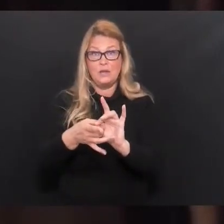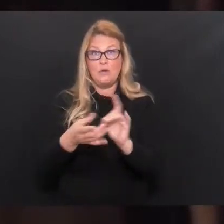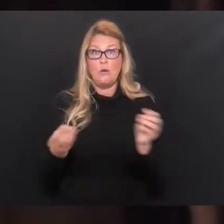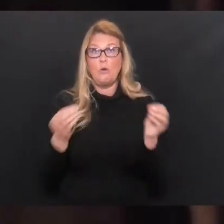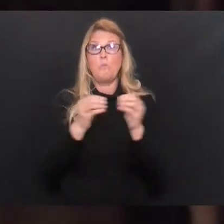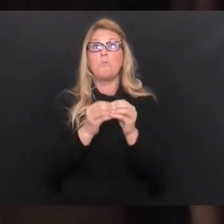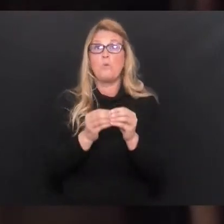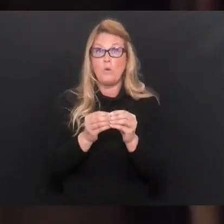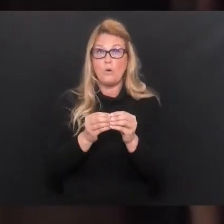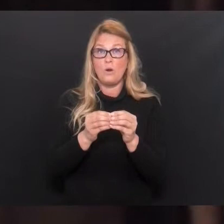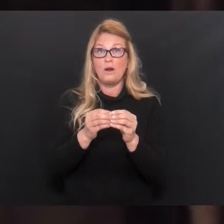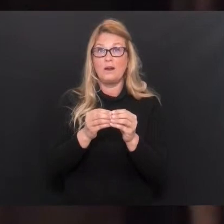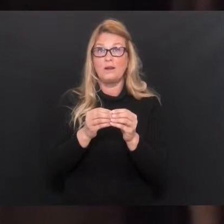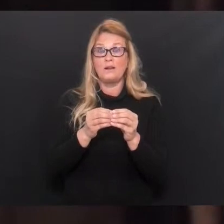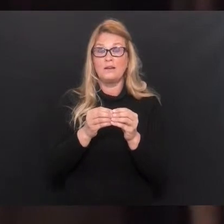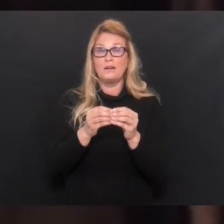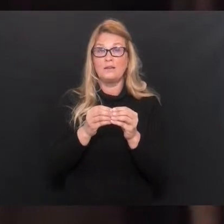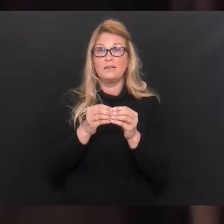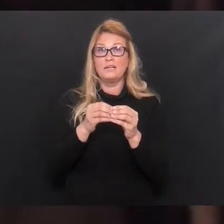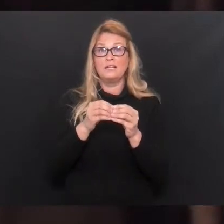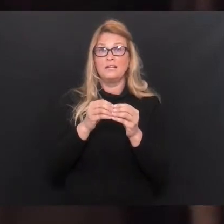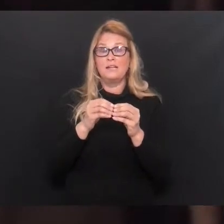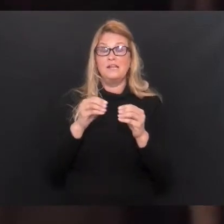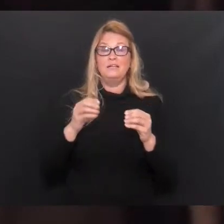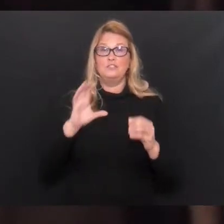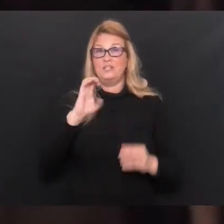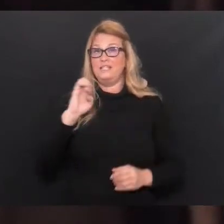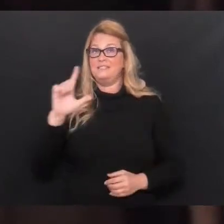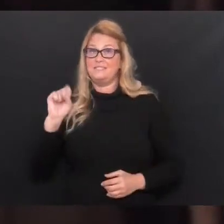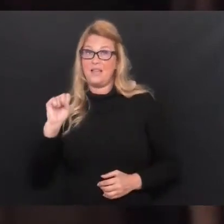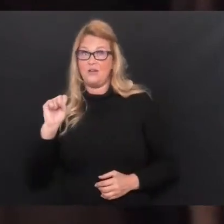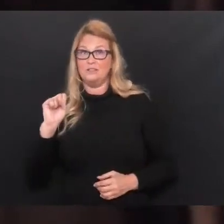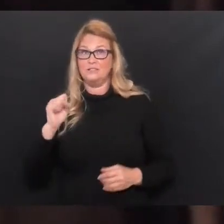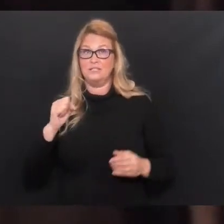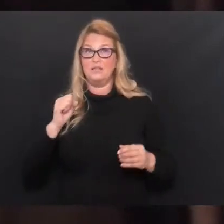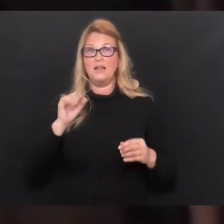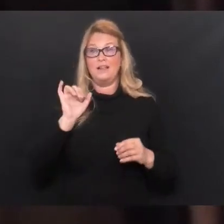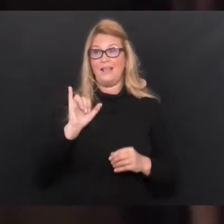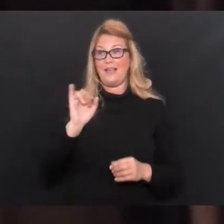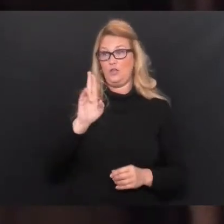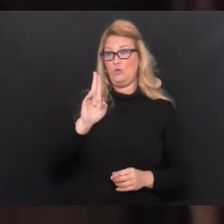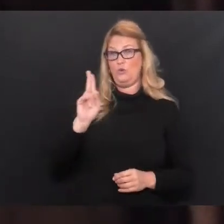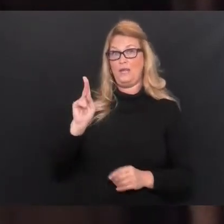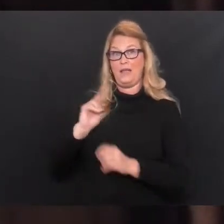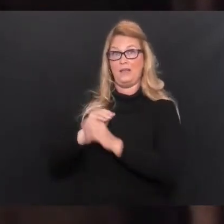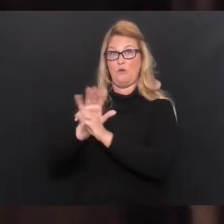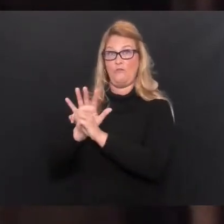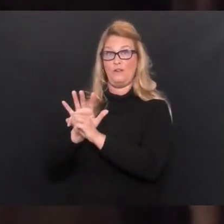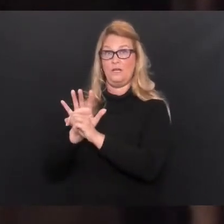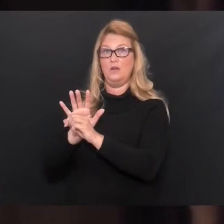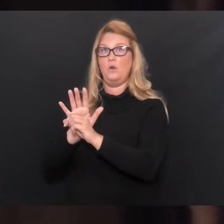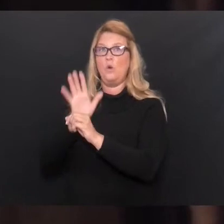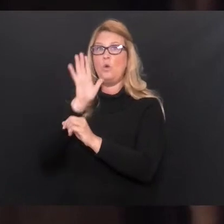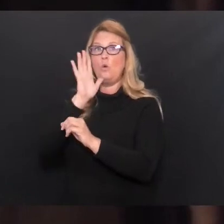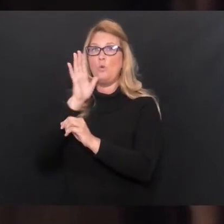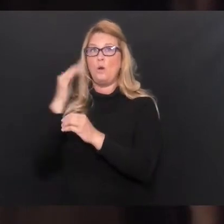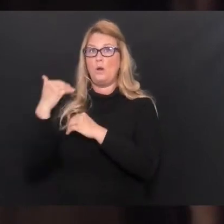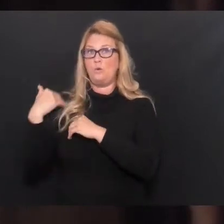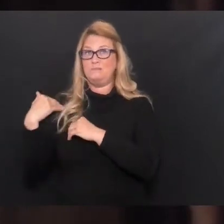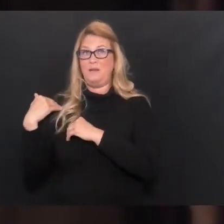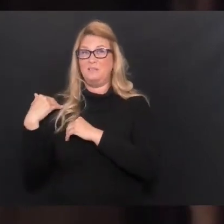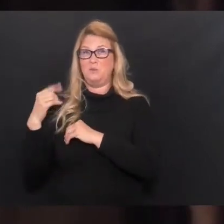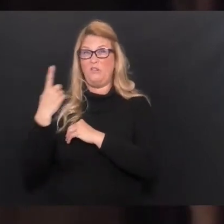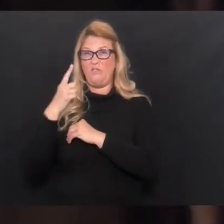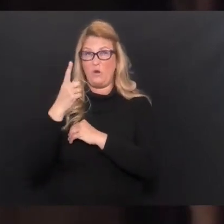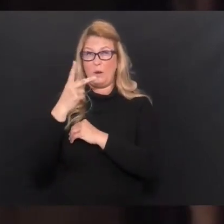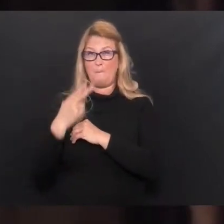the cells of our citizens, like the United Kingdom variant, are likely responsible for at least part of